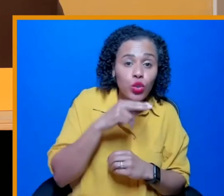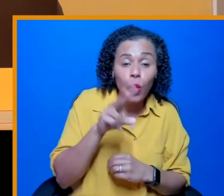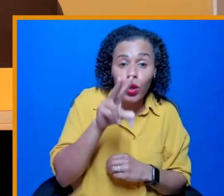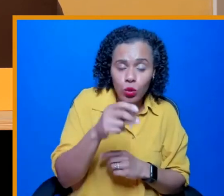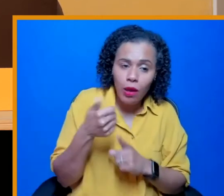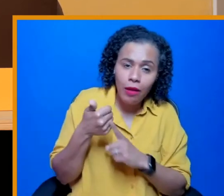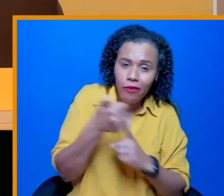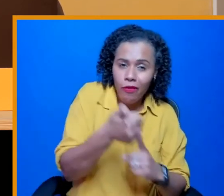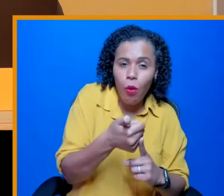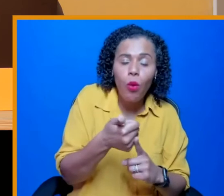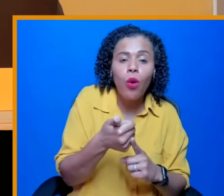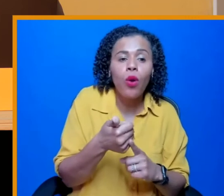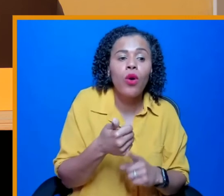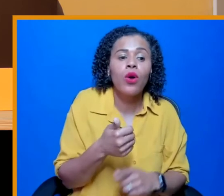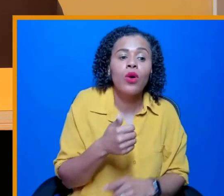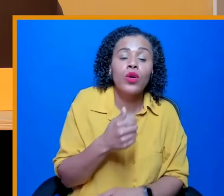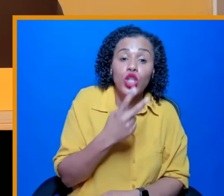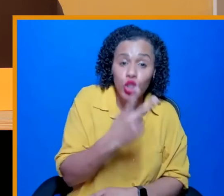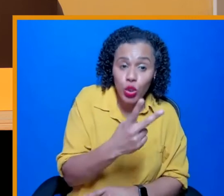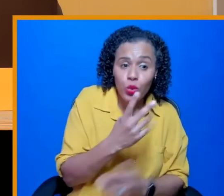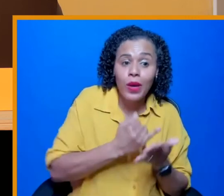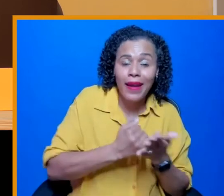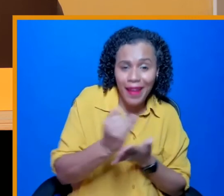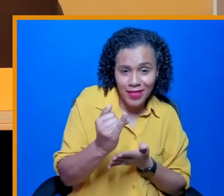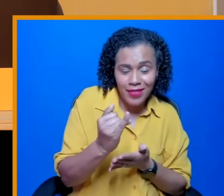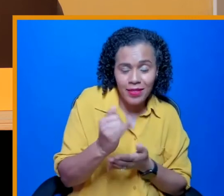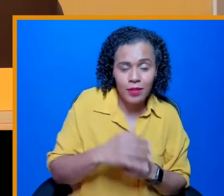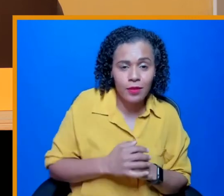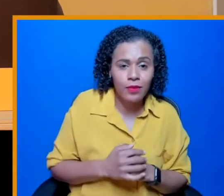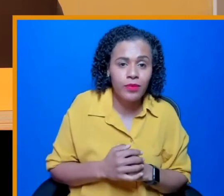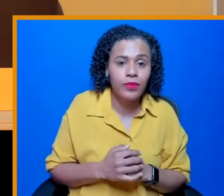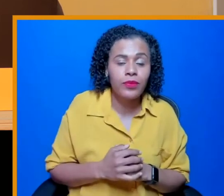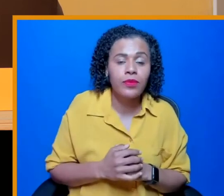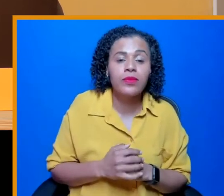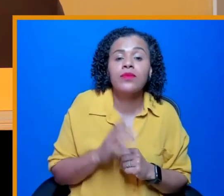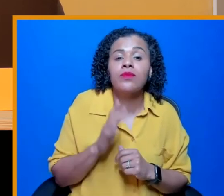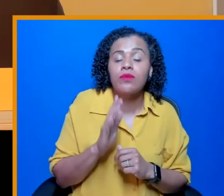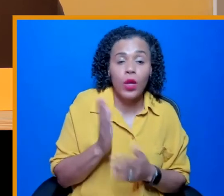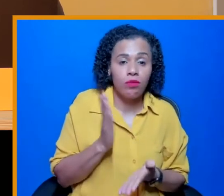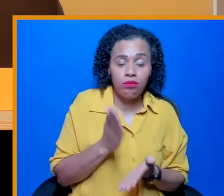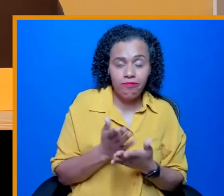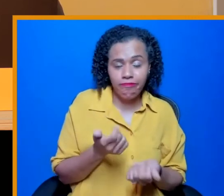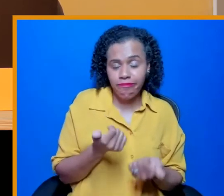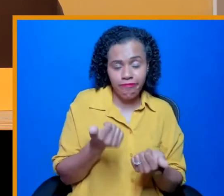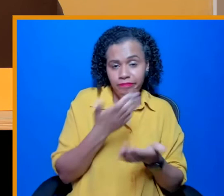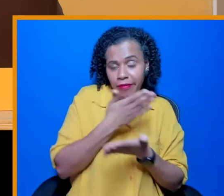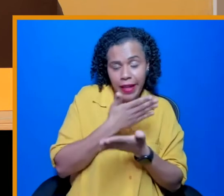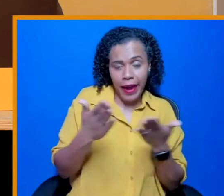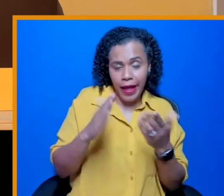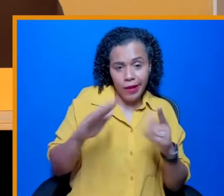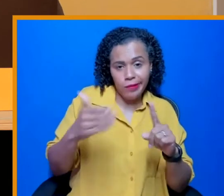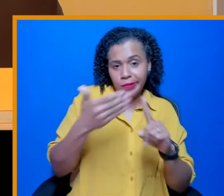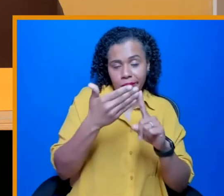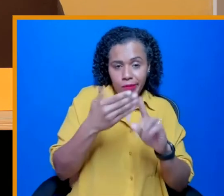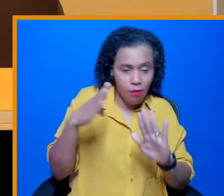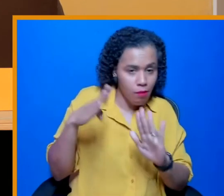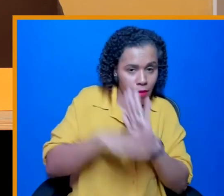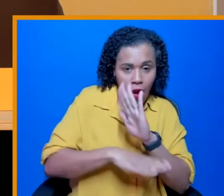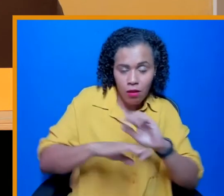for and 2 votes against. So there is absolutely no doubt in your intention on that motion.